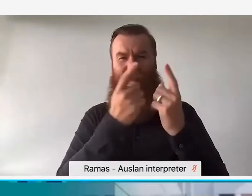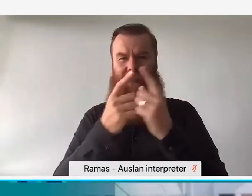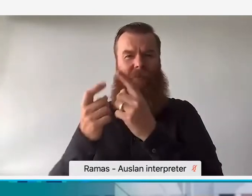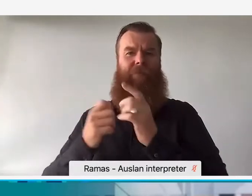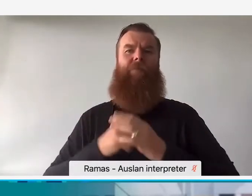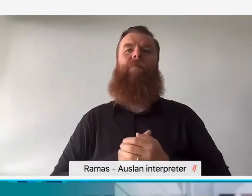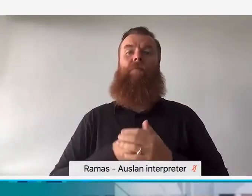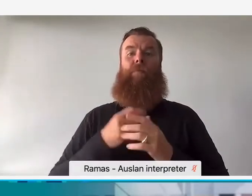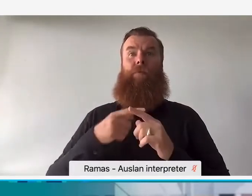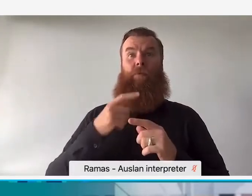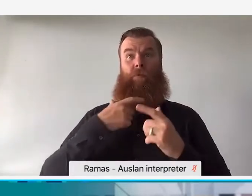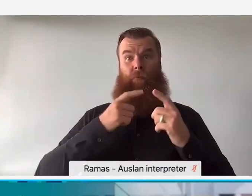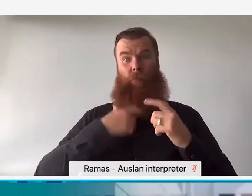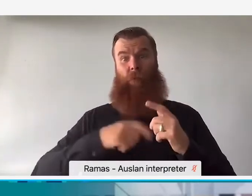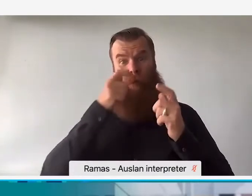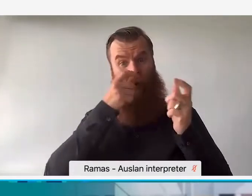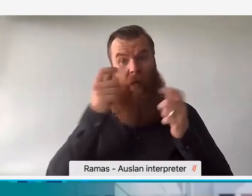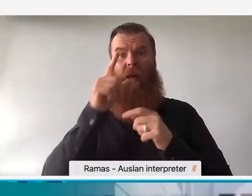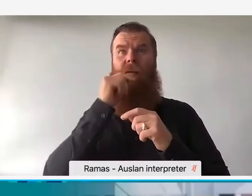aged care qualifications.